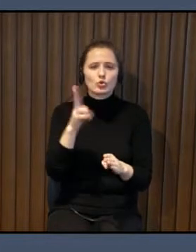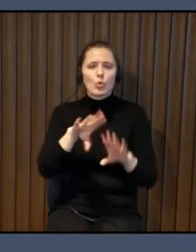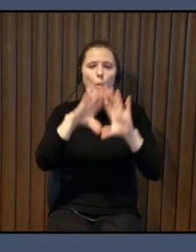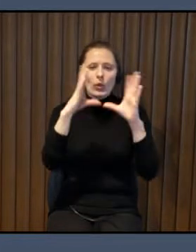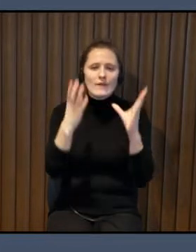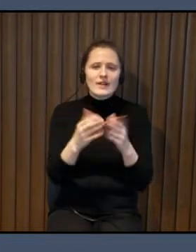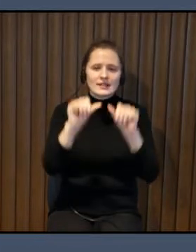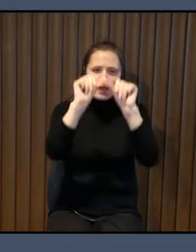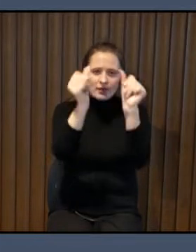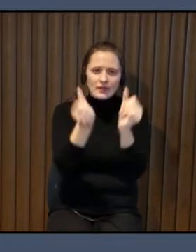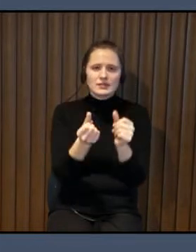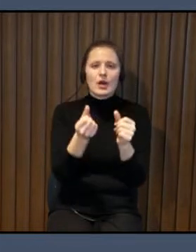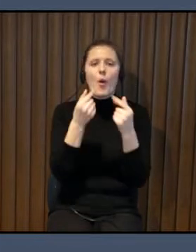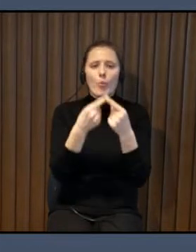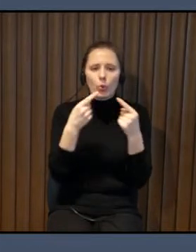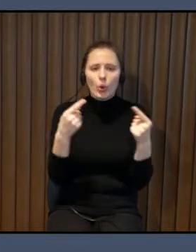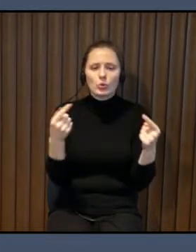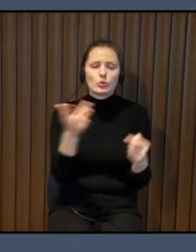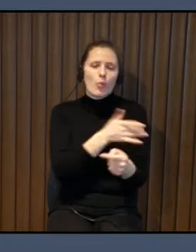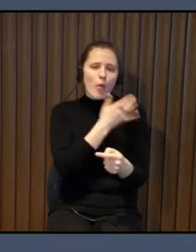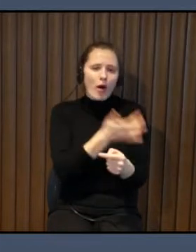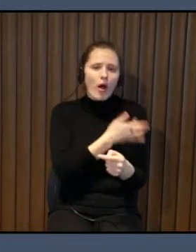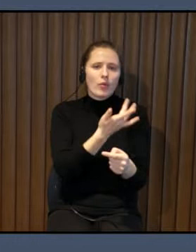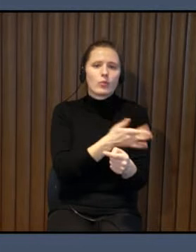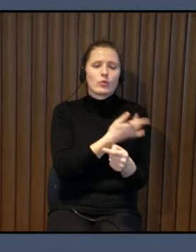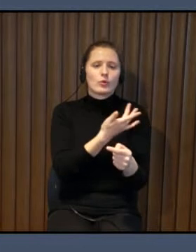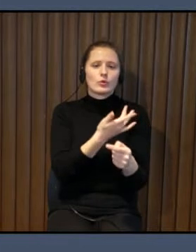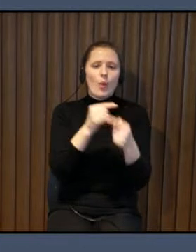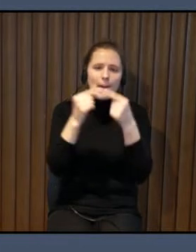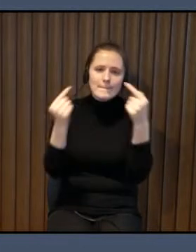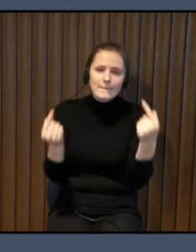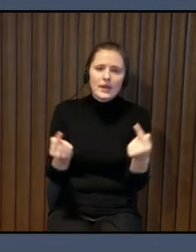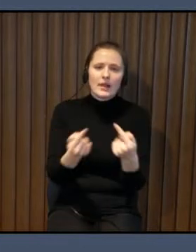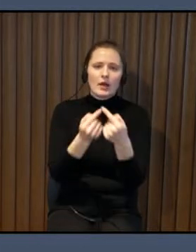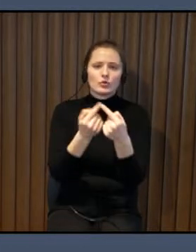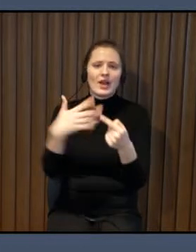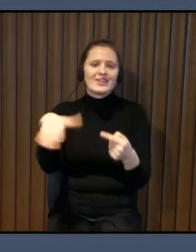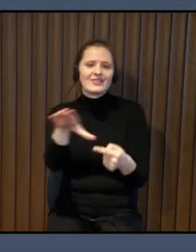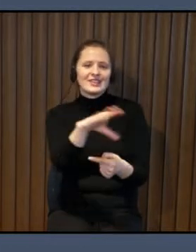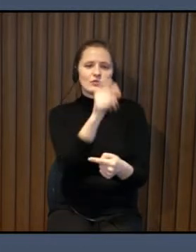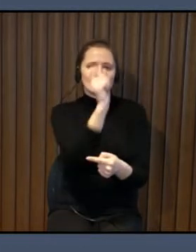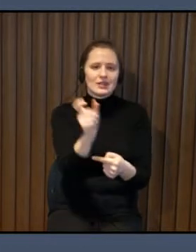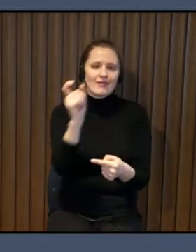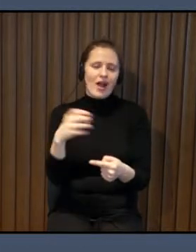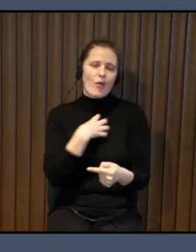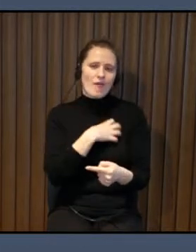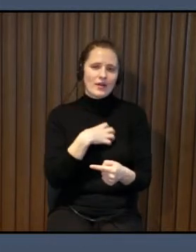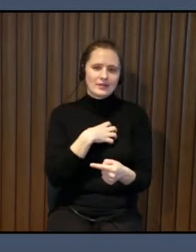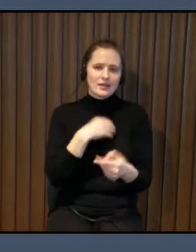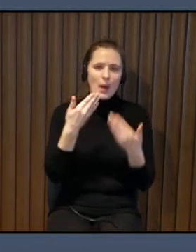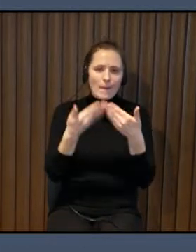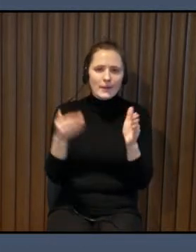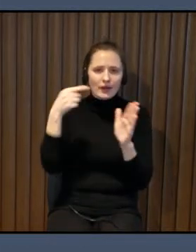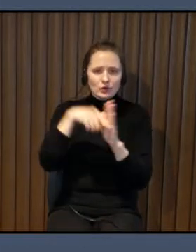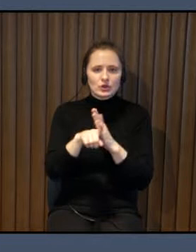application eliminates unproportionate burden for one of the parties, and